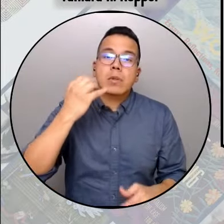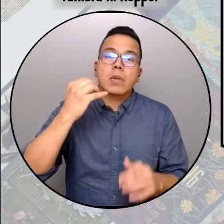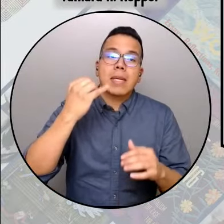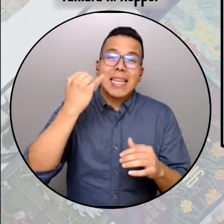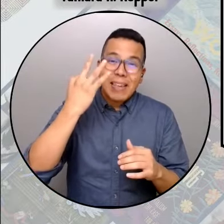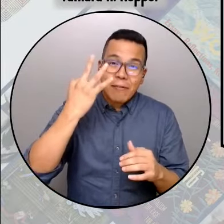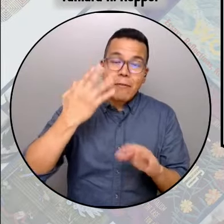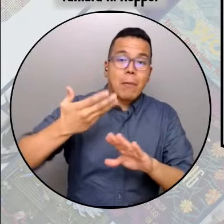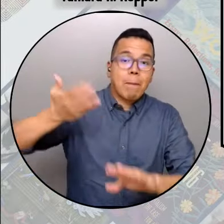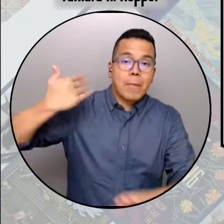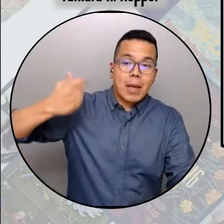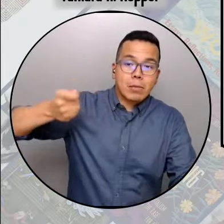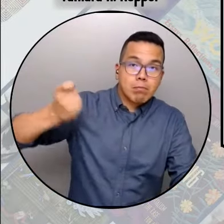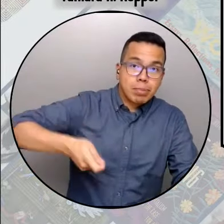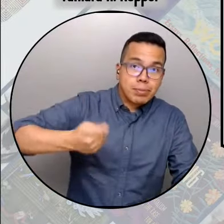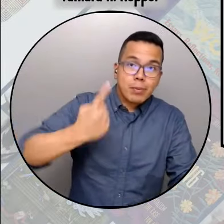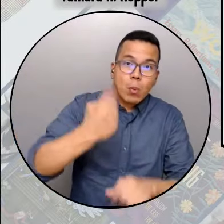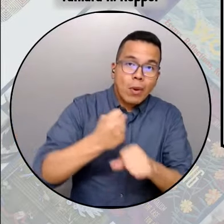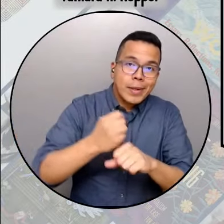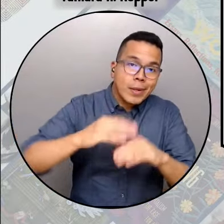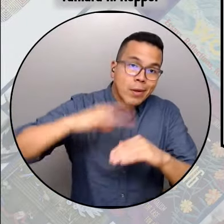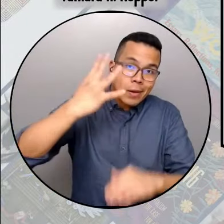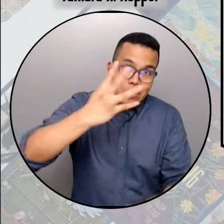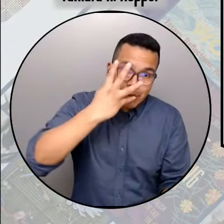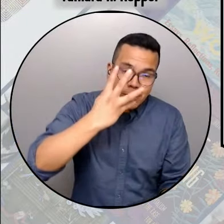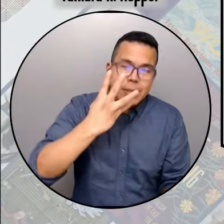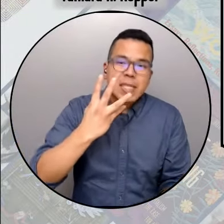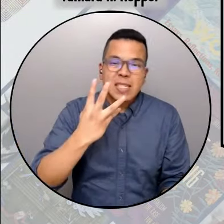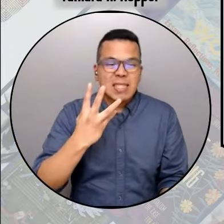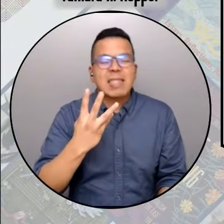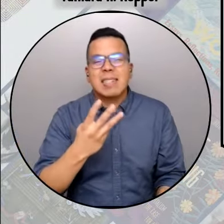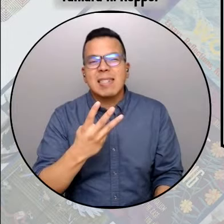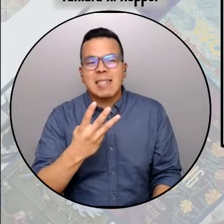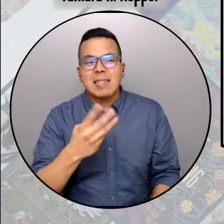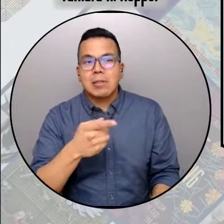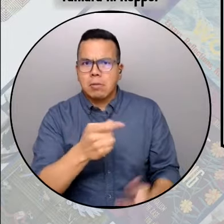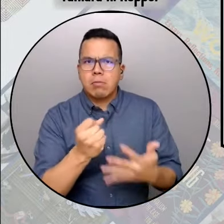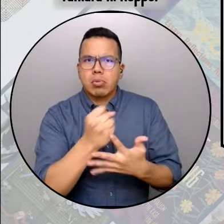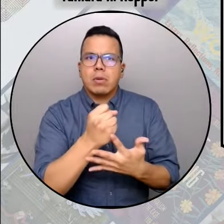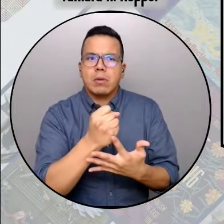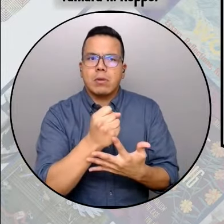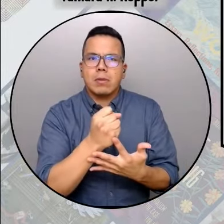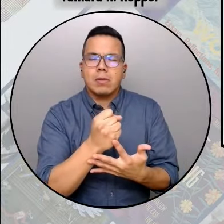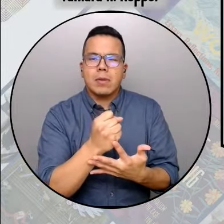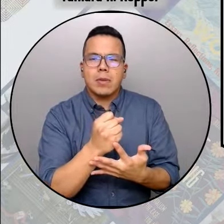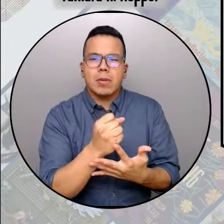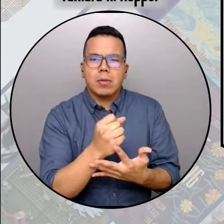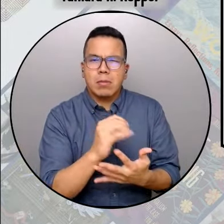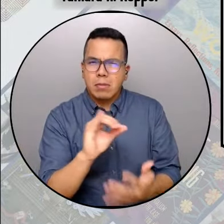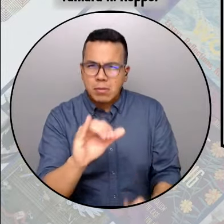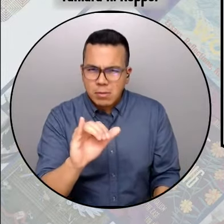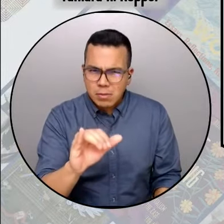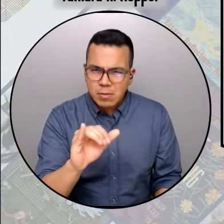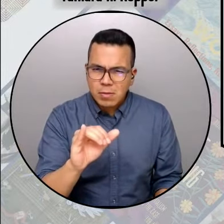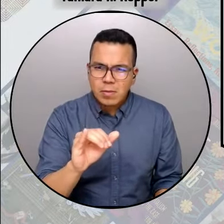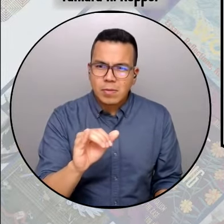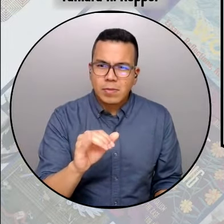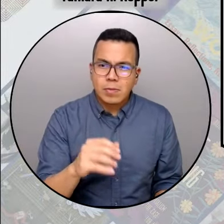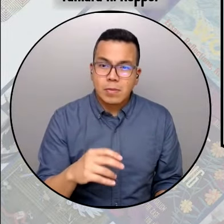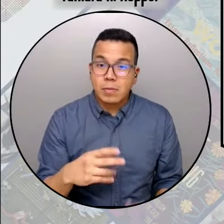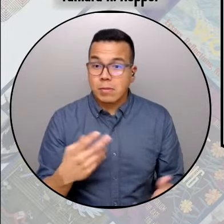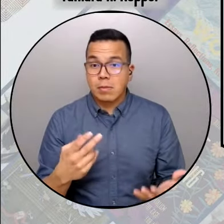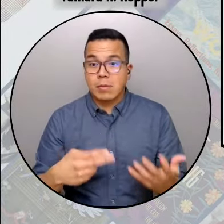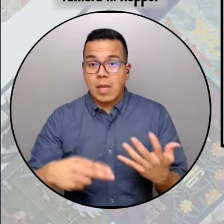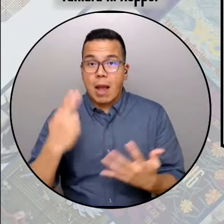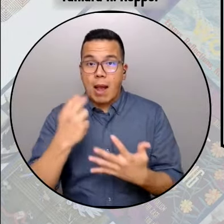criminal conviction. And so again, you know, there's a way where kind of, you know, priority immigrants or high priority